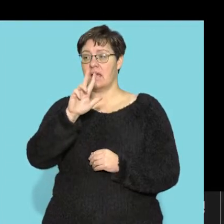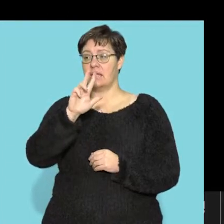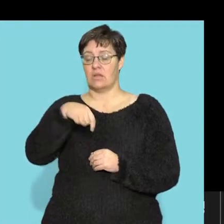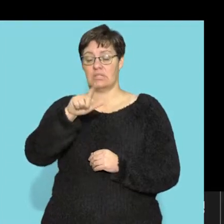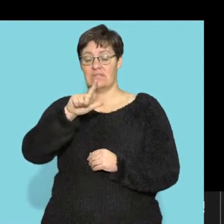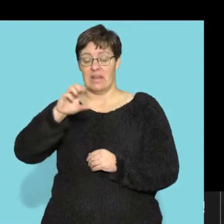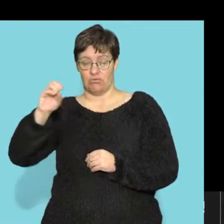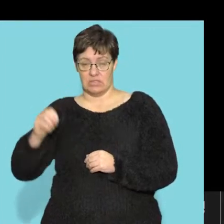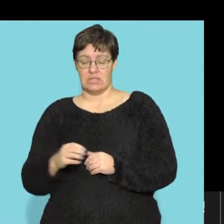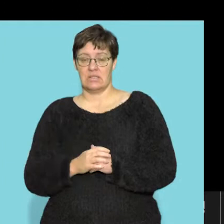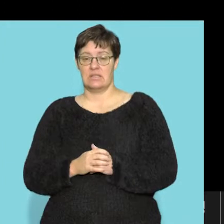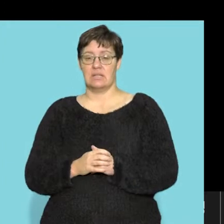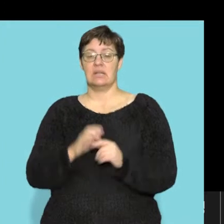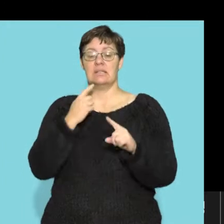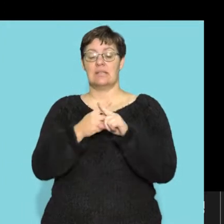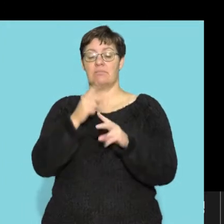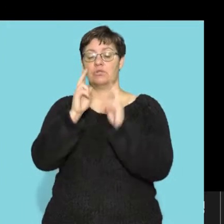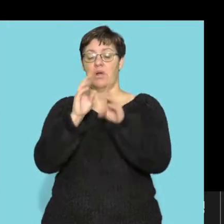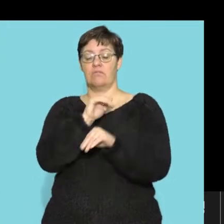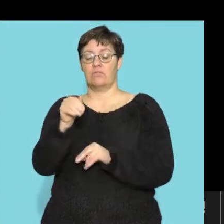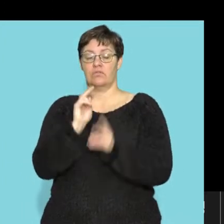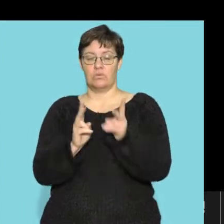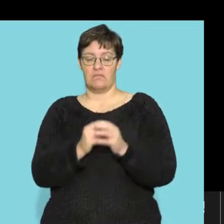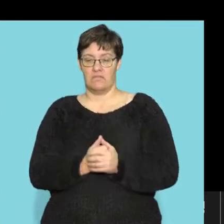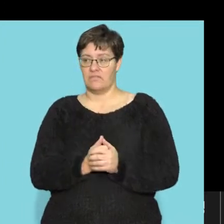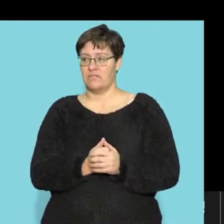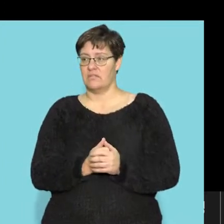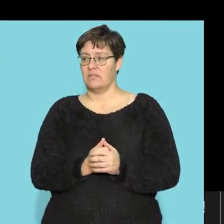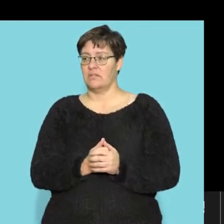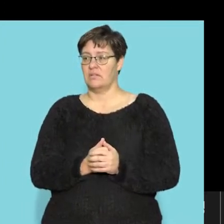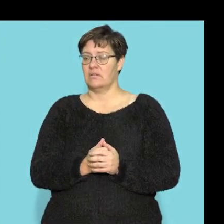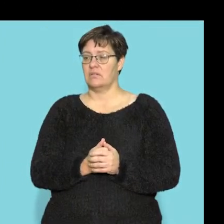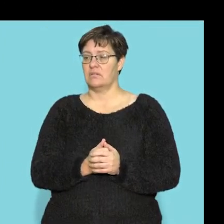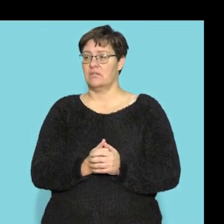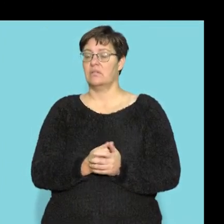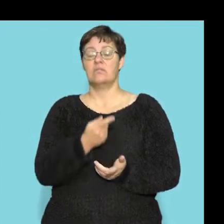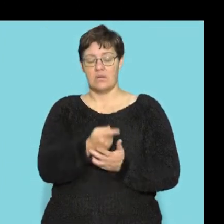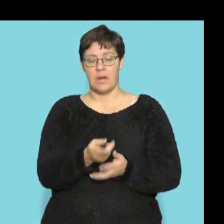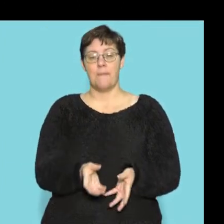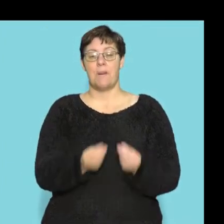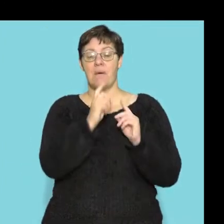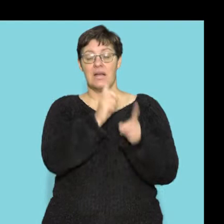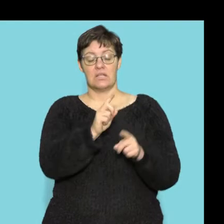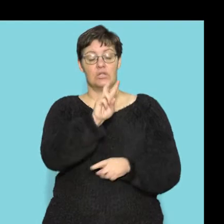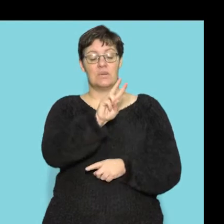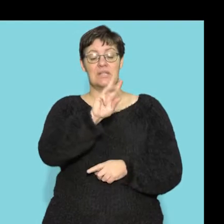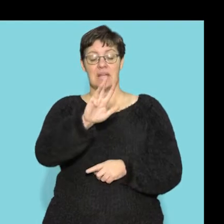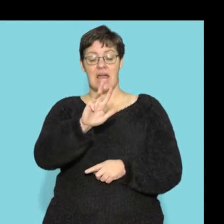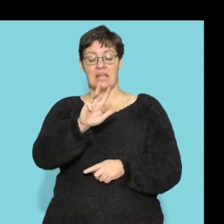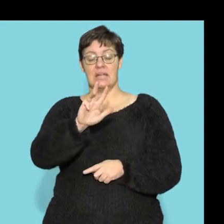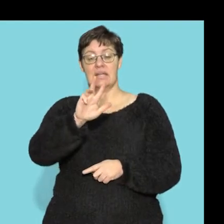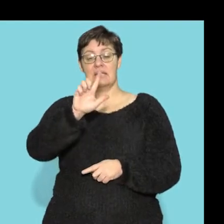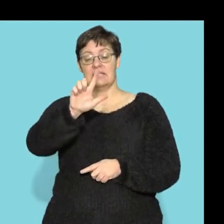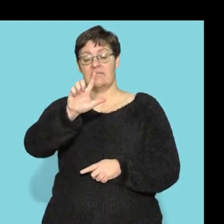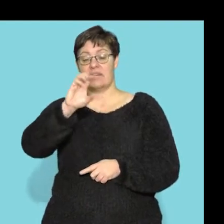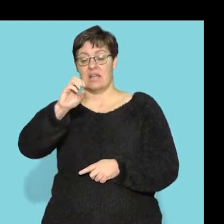times 12 divided by 12. Obviously, that's 1. We know the answer. So here we go. 29,700. What